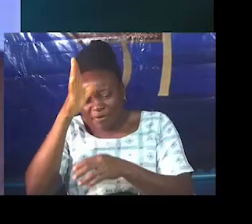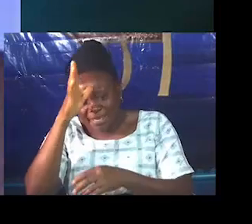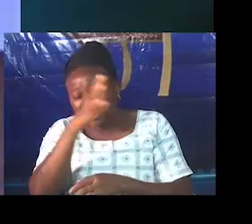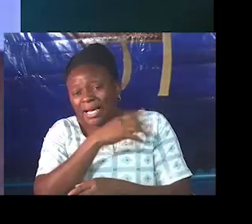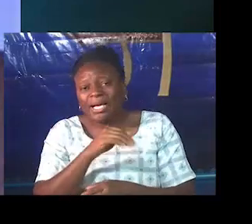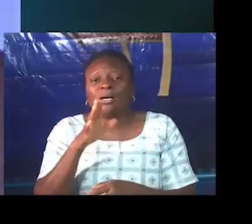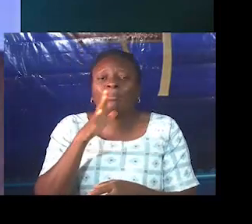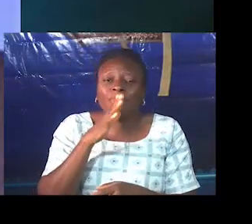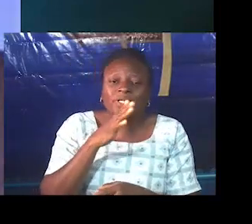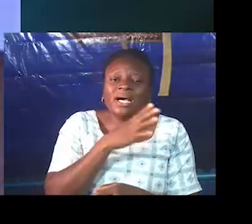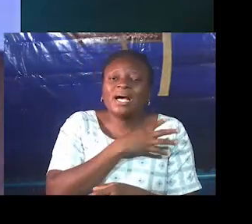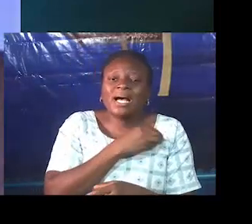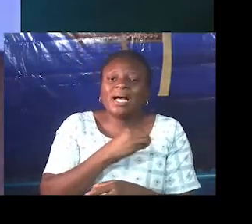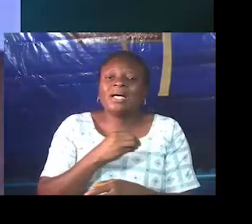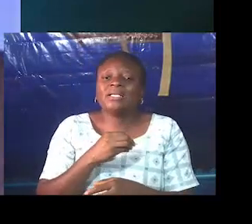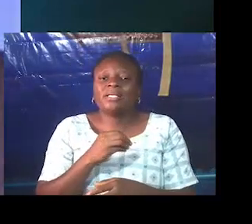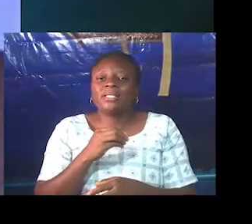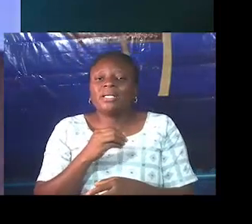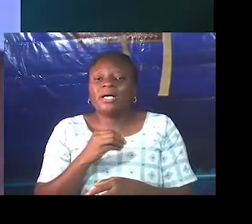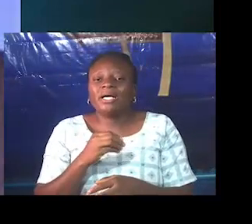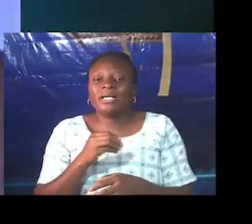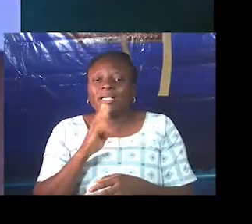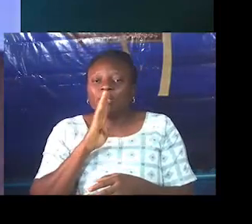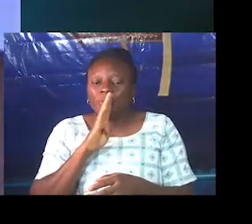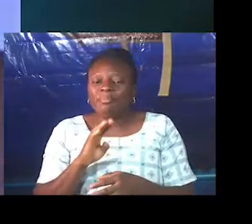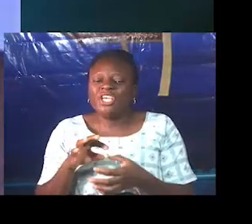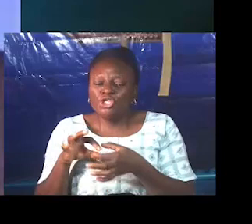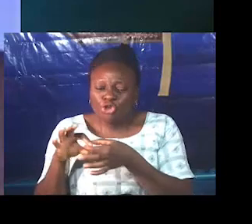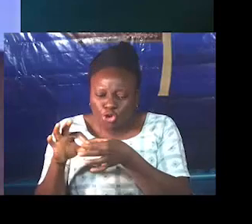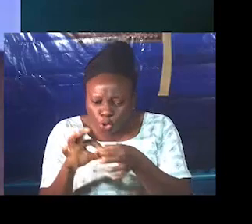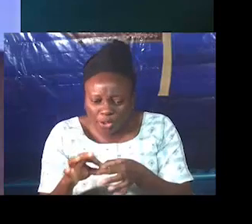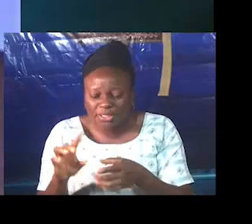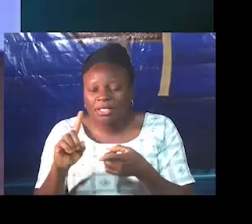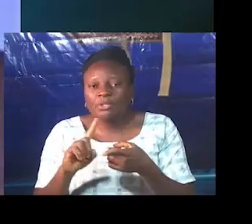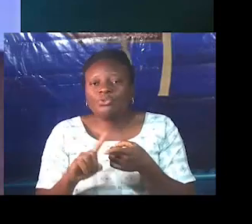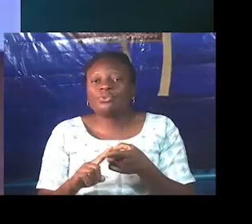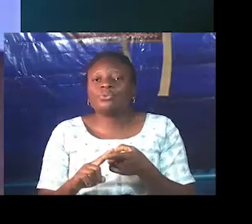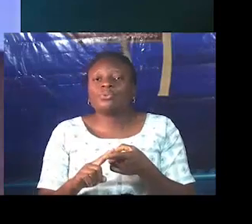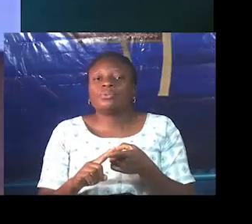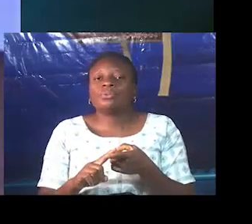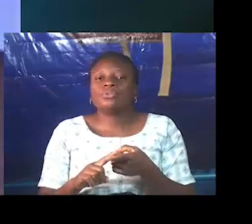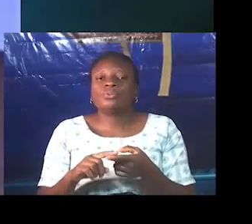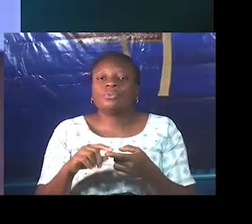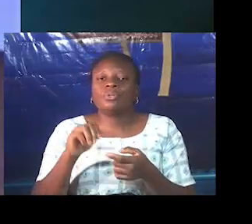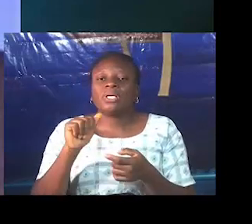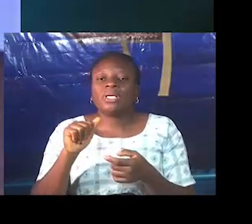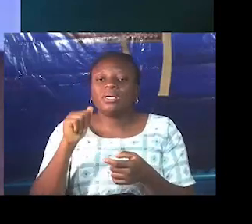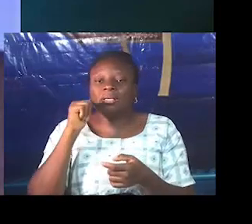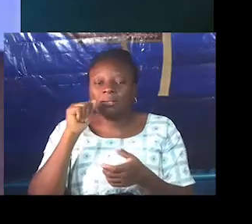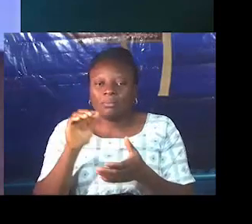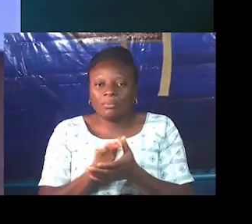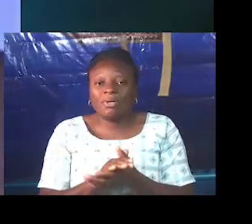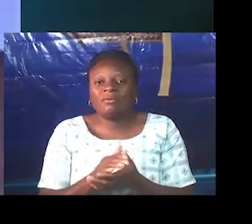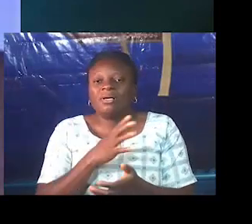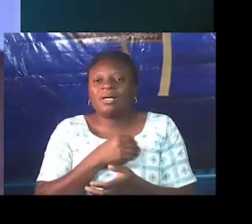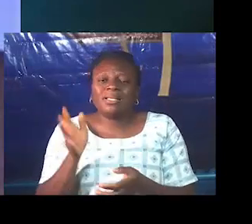It will not work out that way. The issue that God is raising demands that you start fresh.